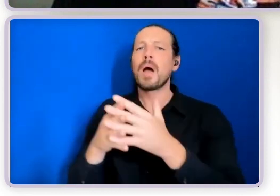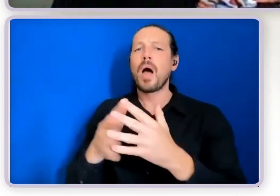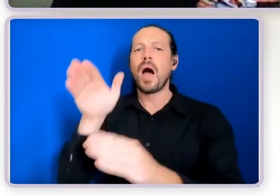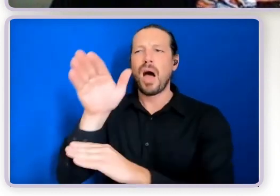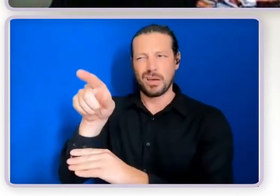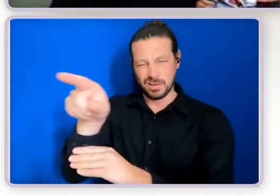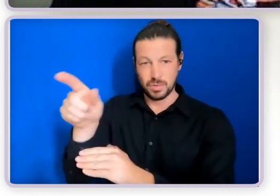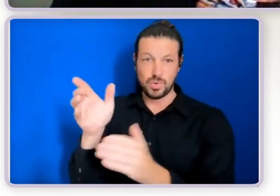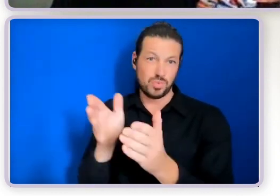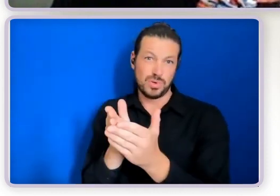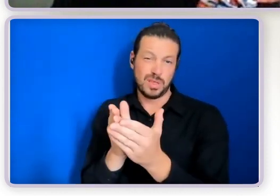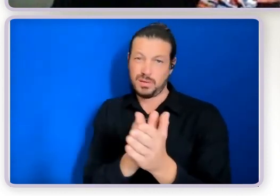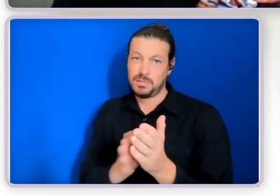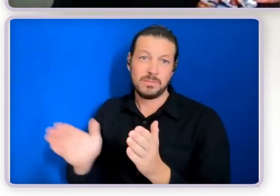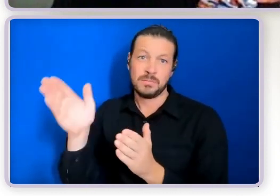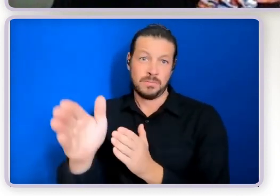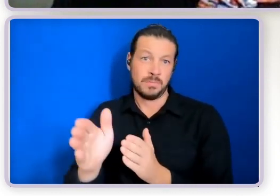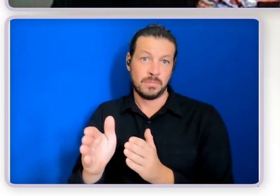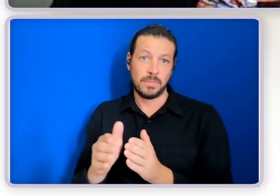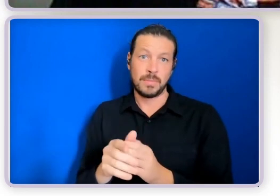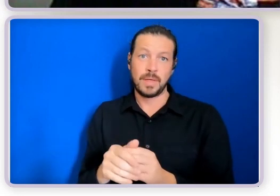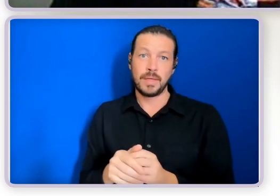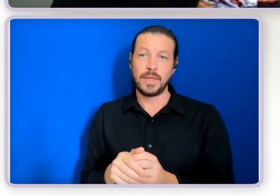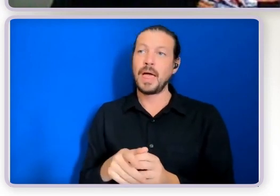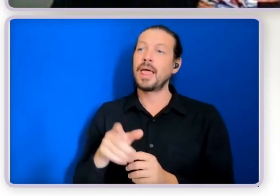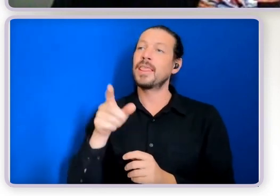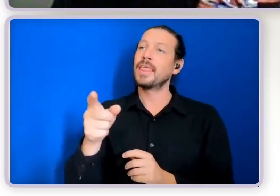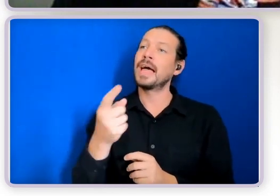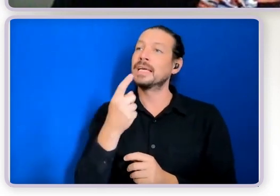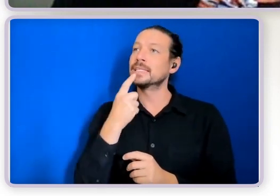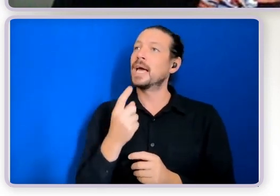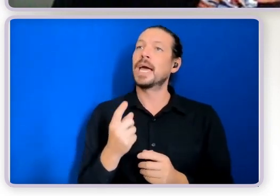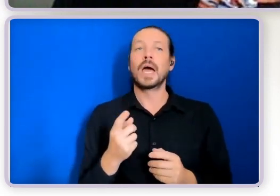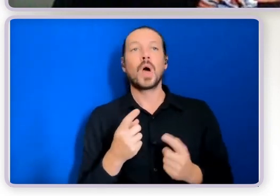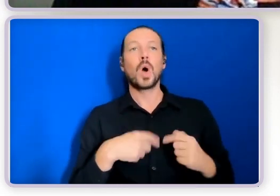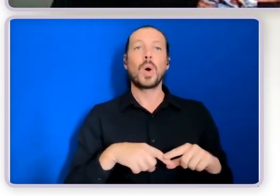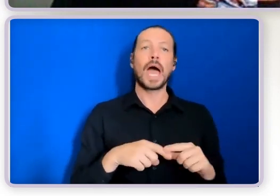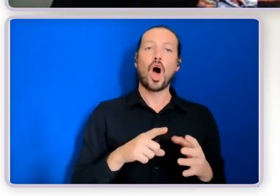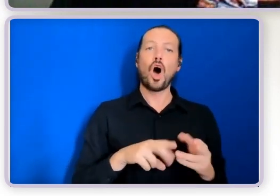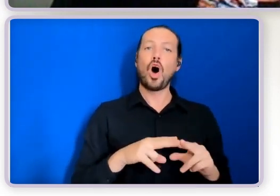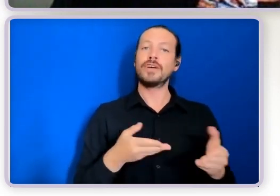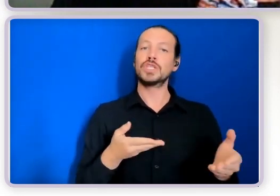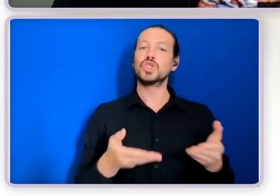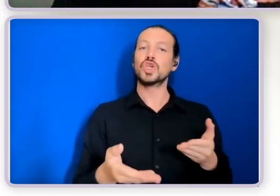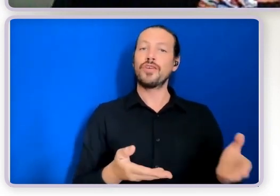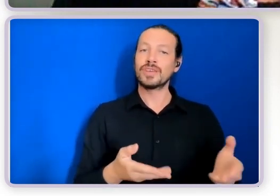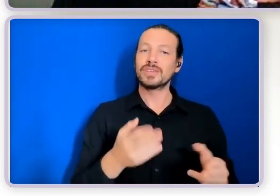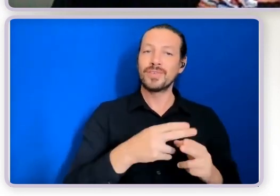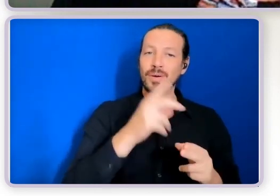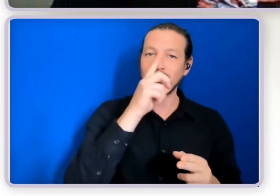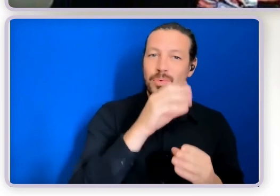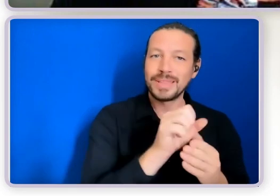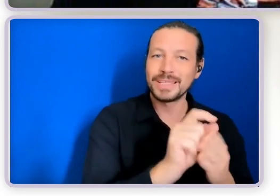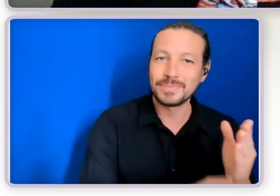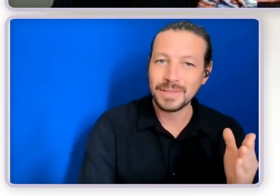really, because they often talk about being of service to people with disabilities. In other words, the whole thing with some of